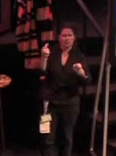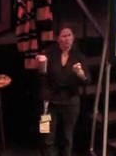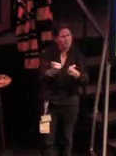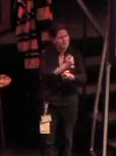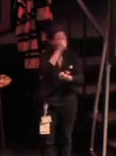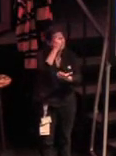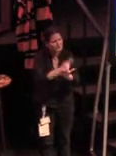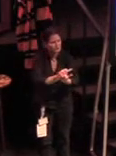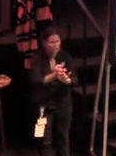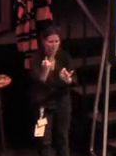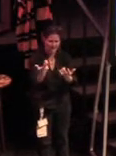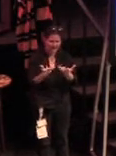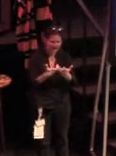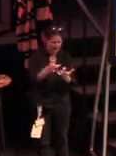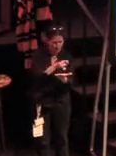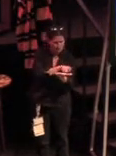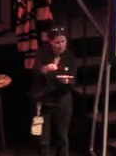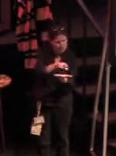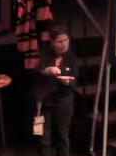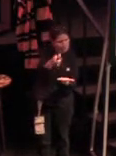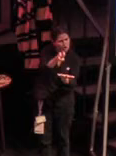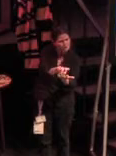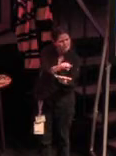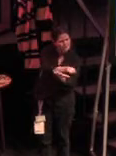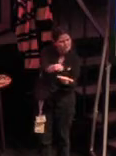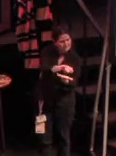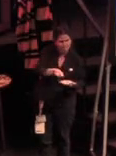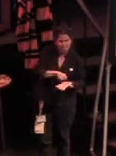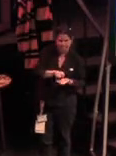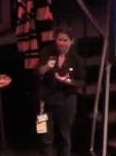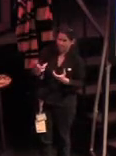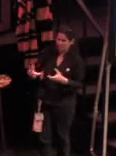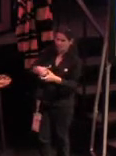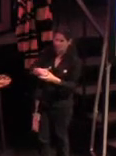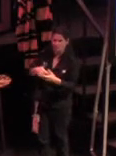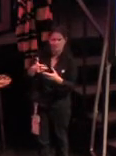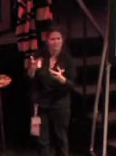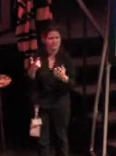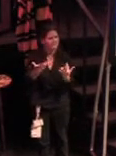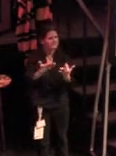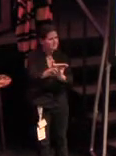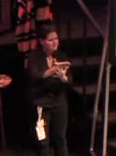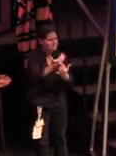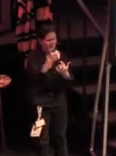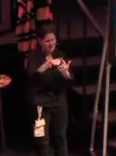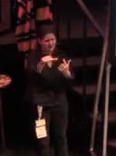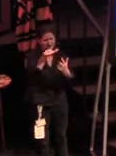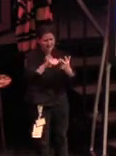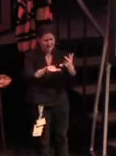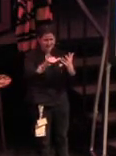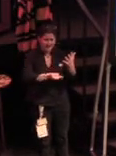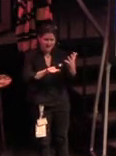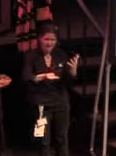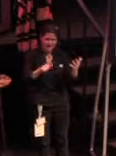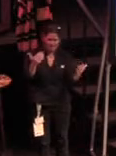your contracts, to inclusion, how you show up for people, accessibility, the biases